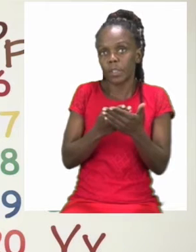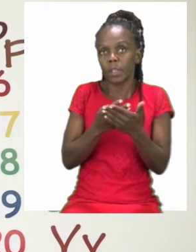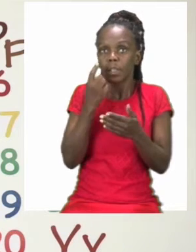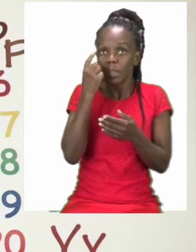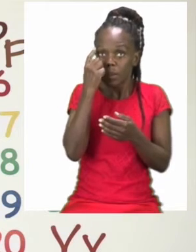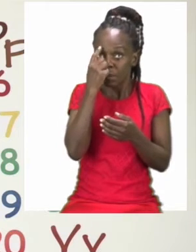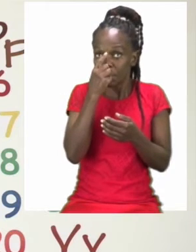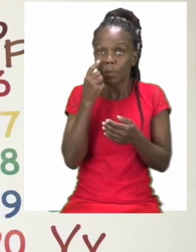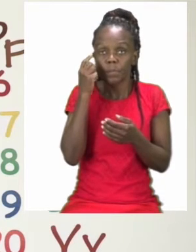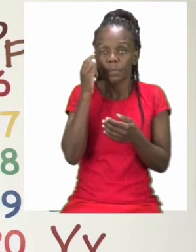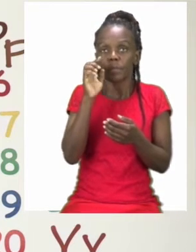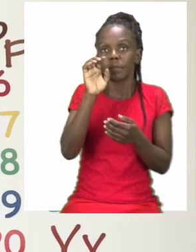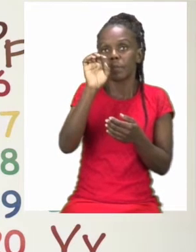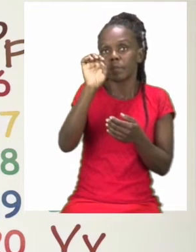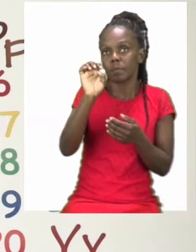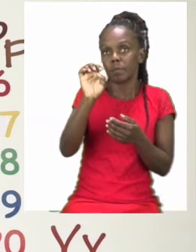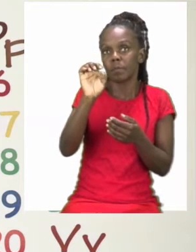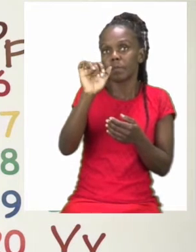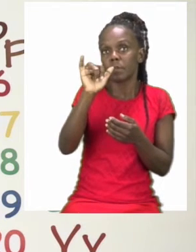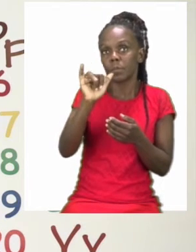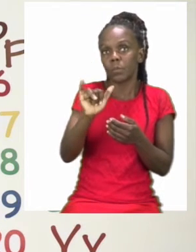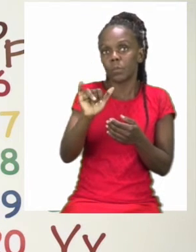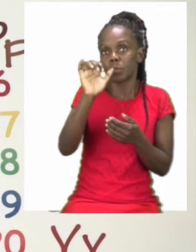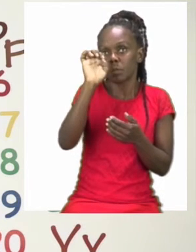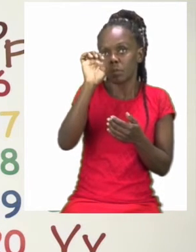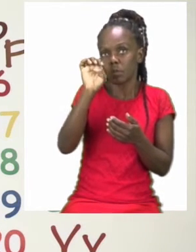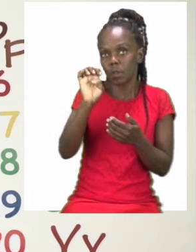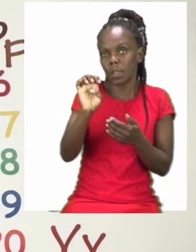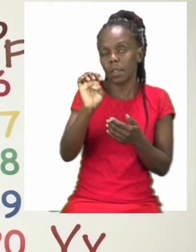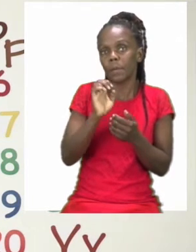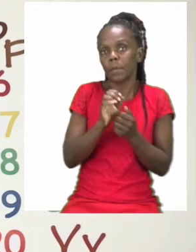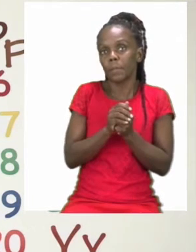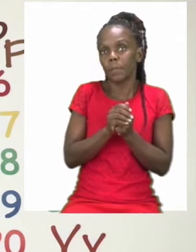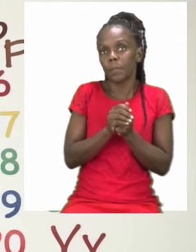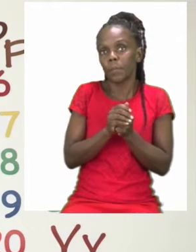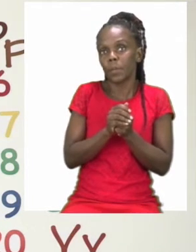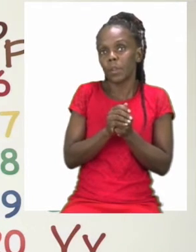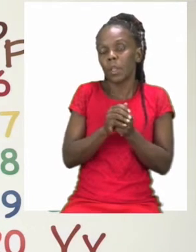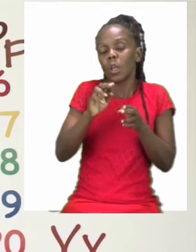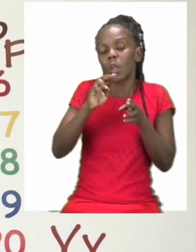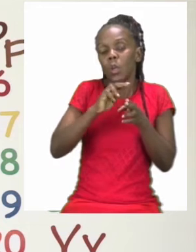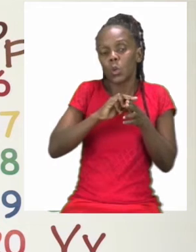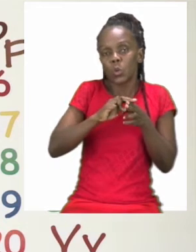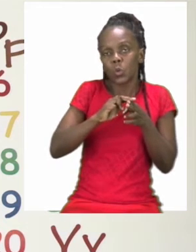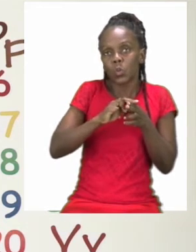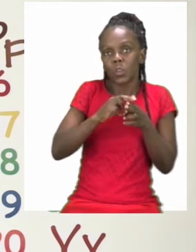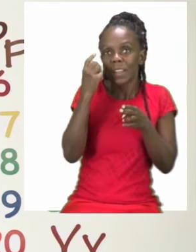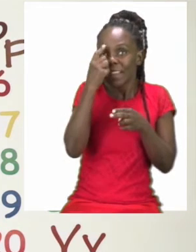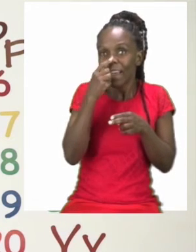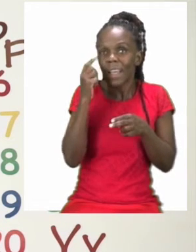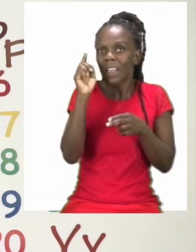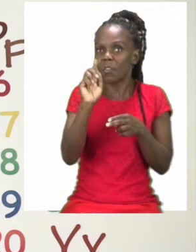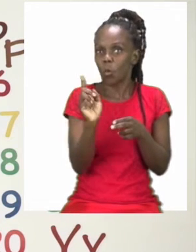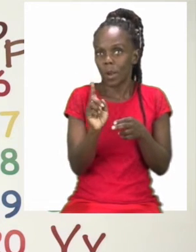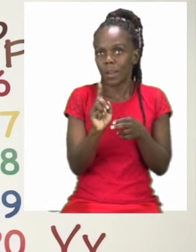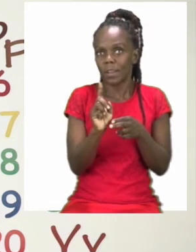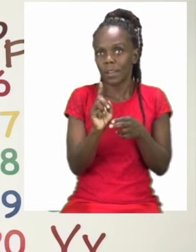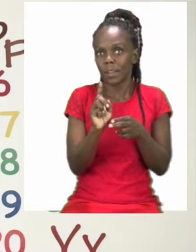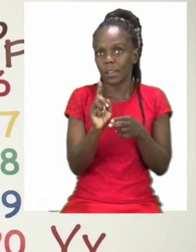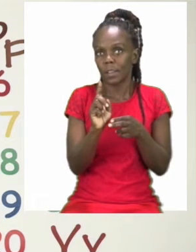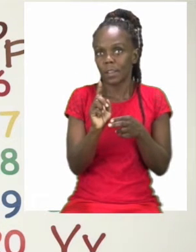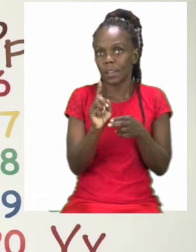are used to see, and not just see, they are also used to